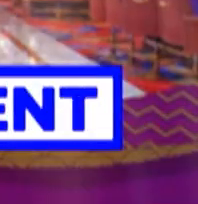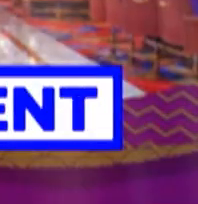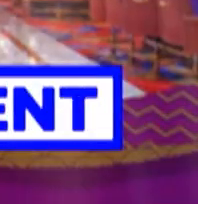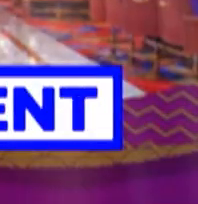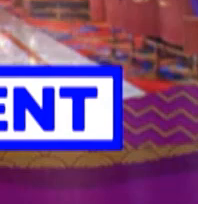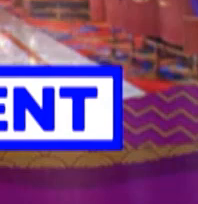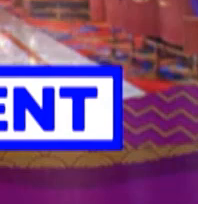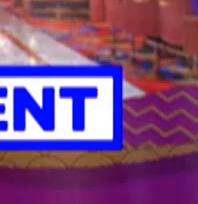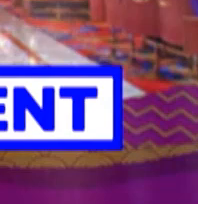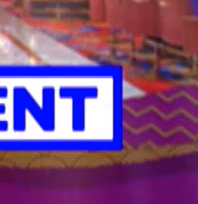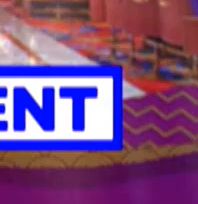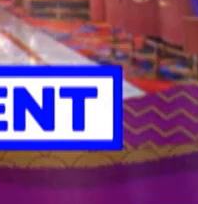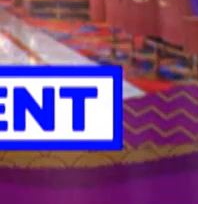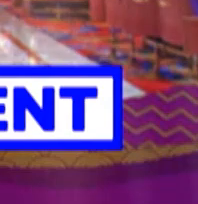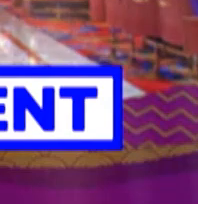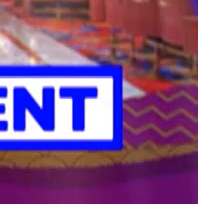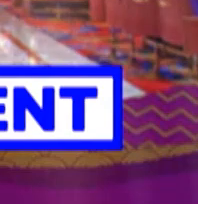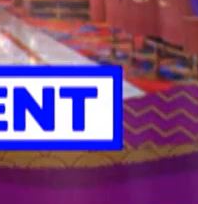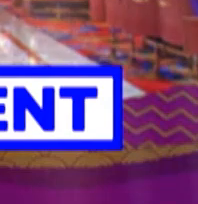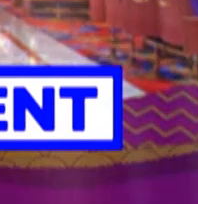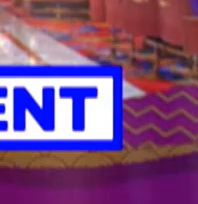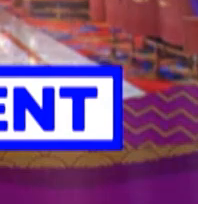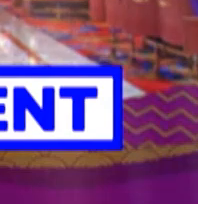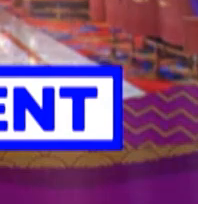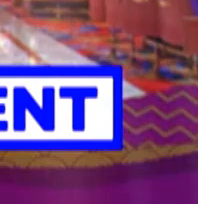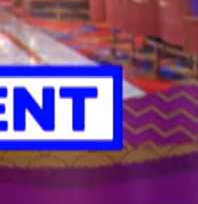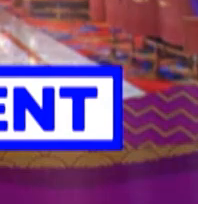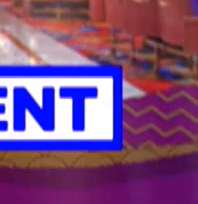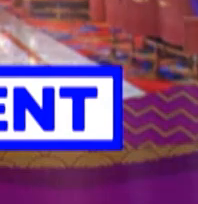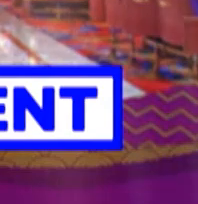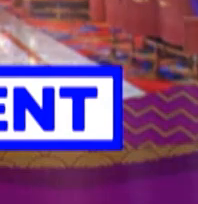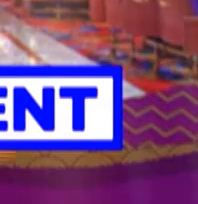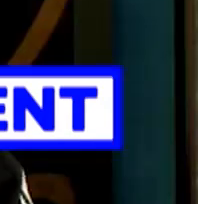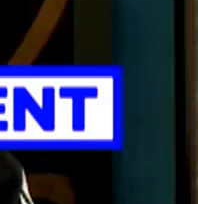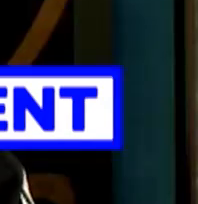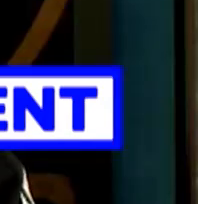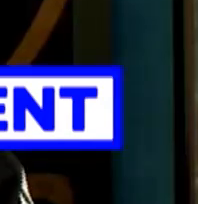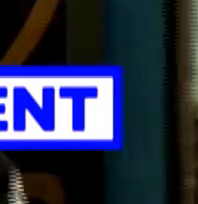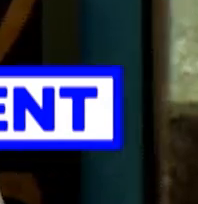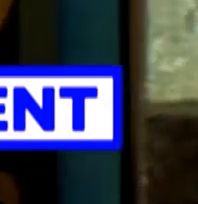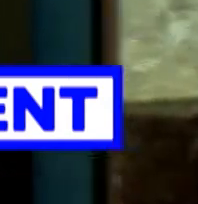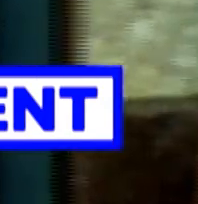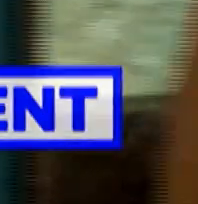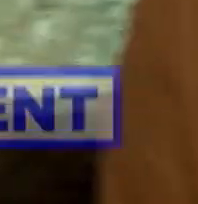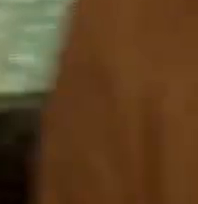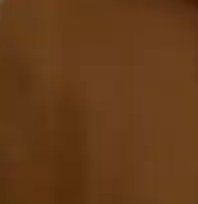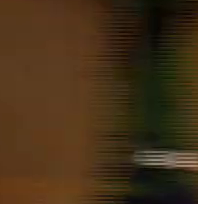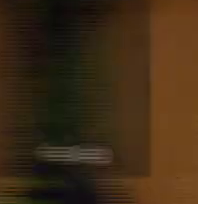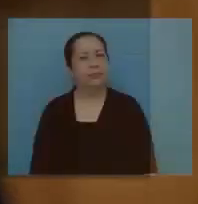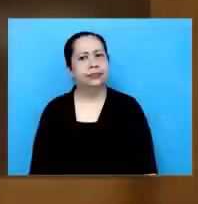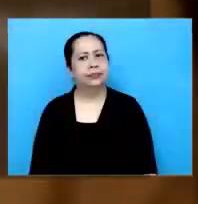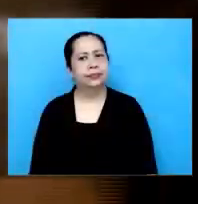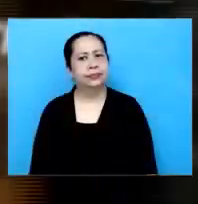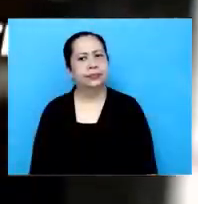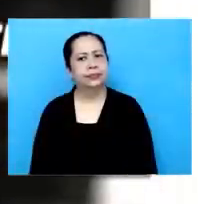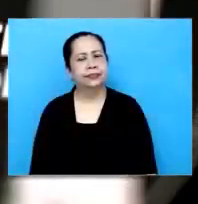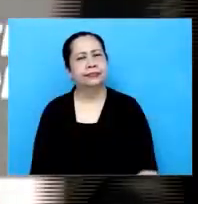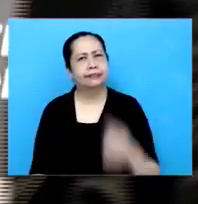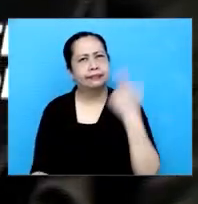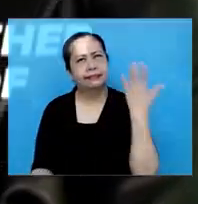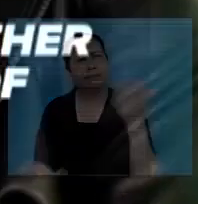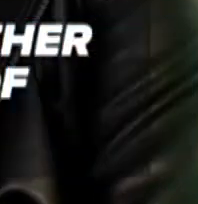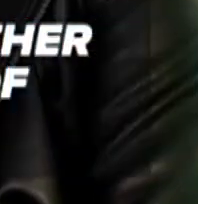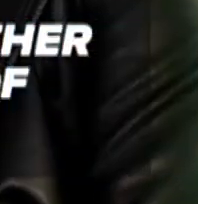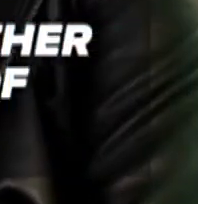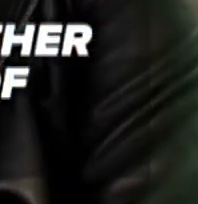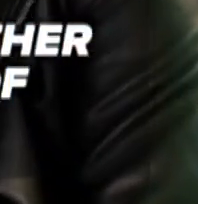Or did you feel that the time was right? Was it planned? I think it wasn't fun anymore. And it was time for